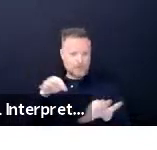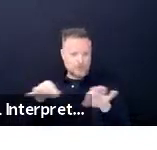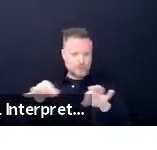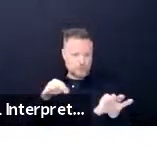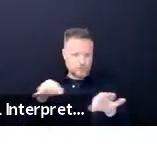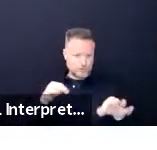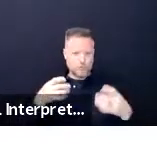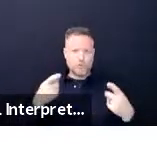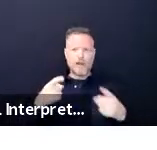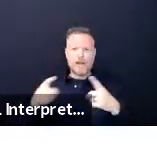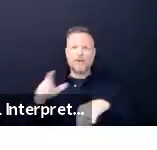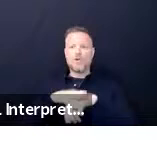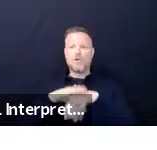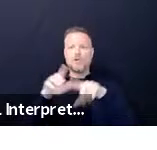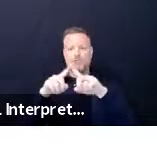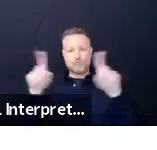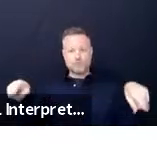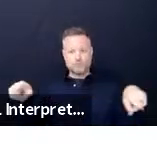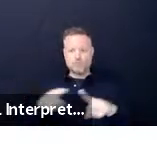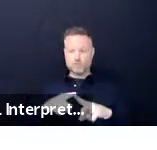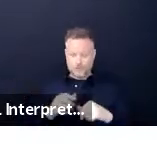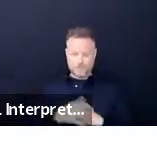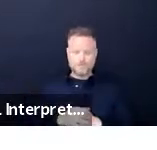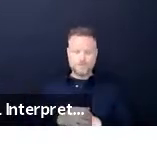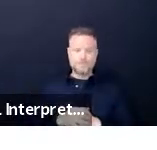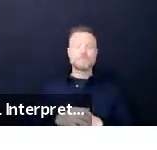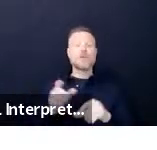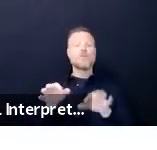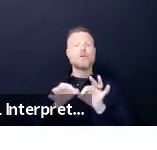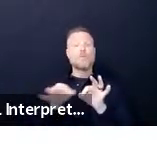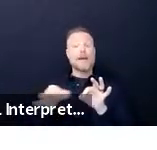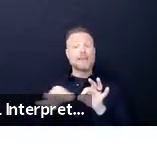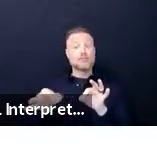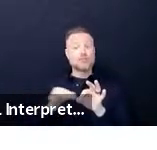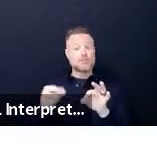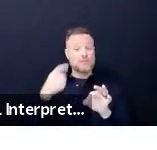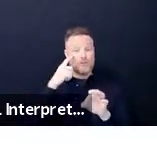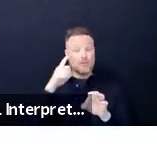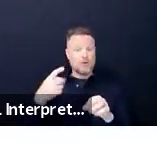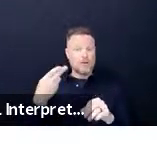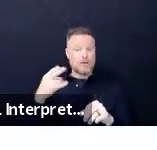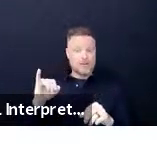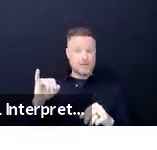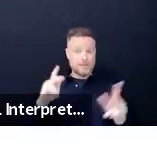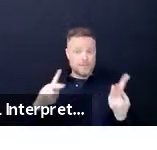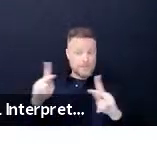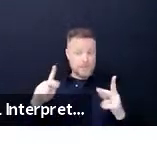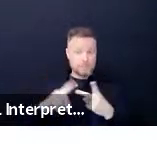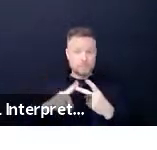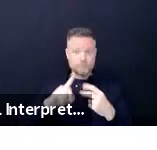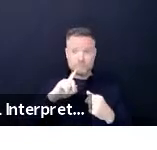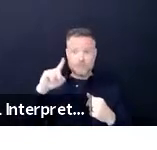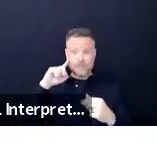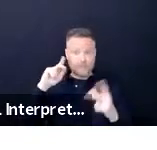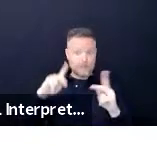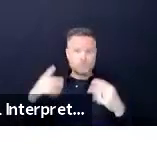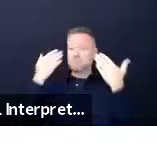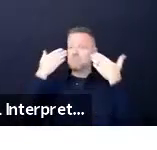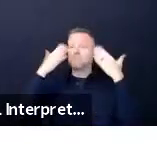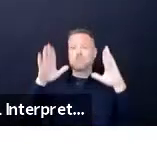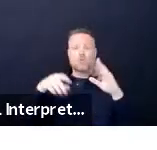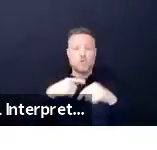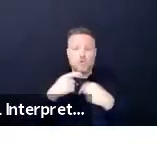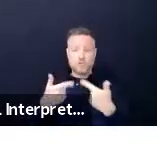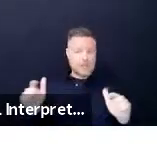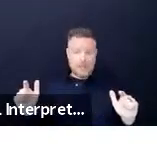So captions, a lot of people who are hearing impaired or deaf don't know sign language, and the captions